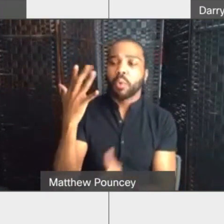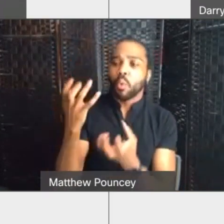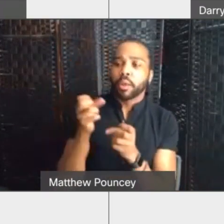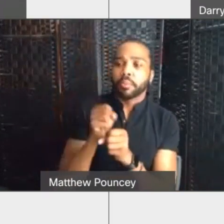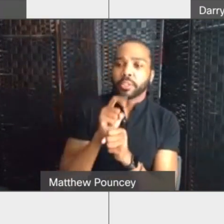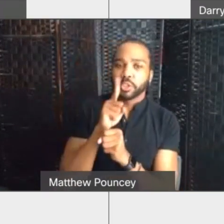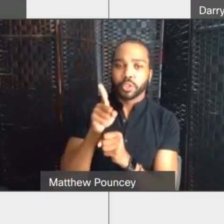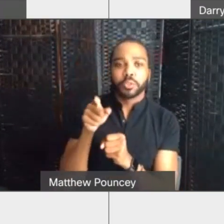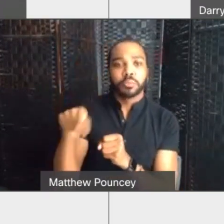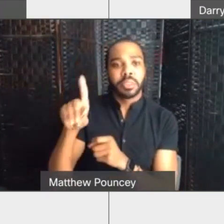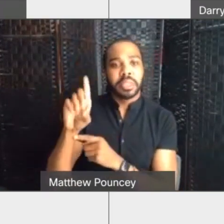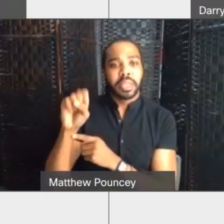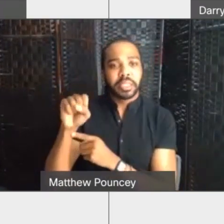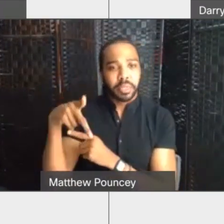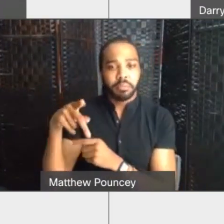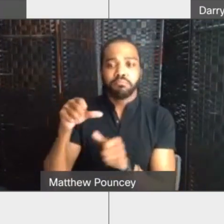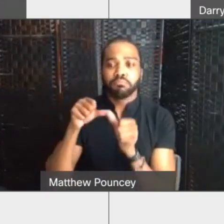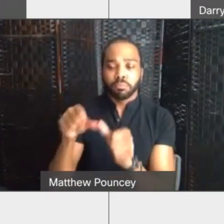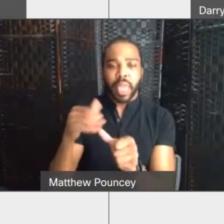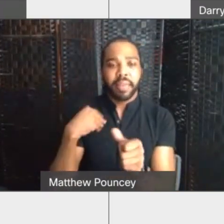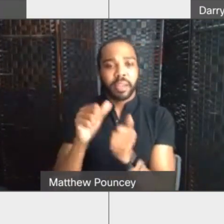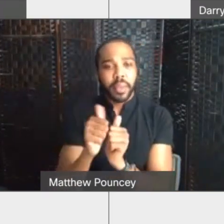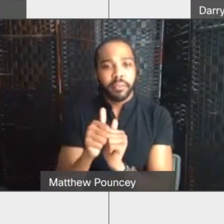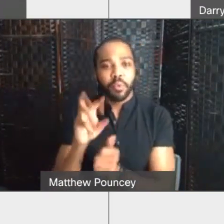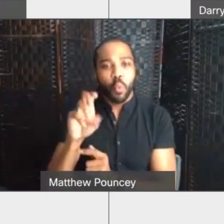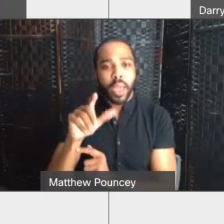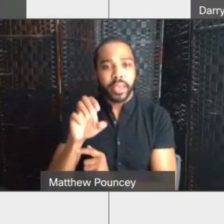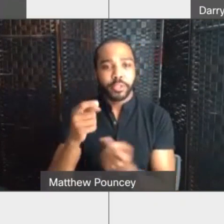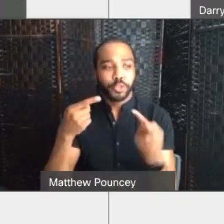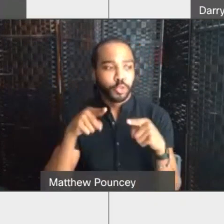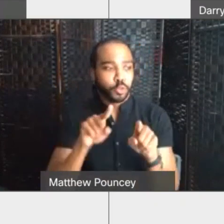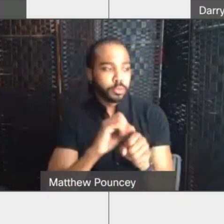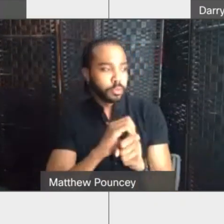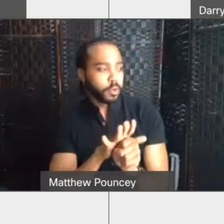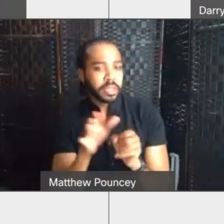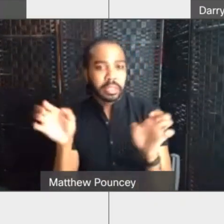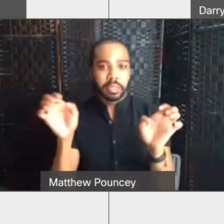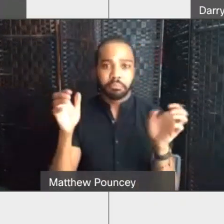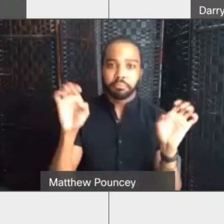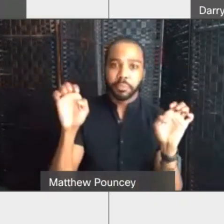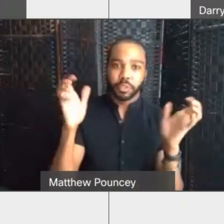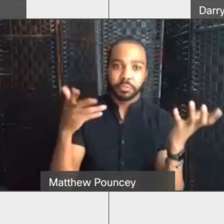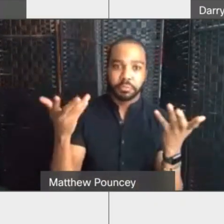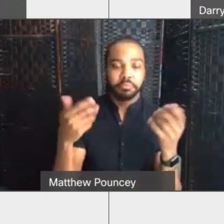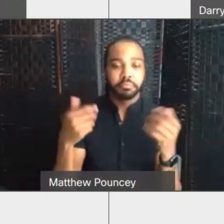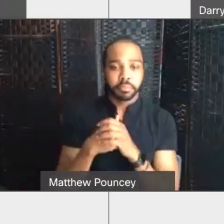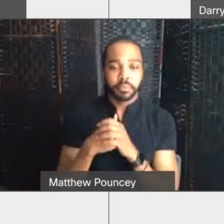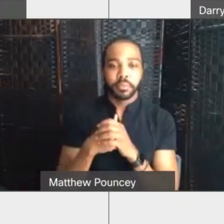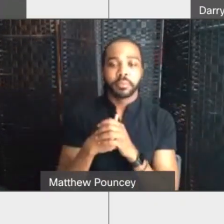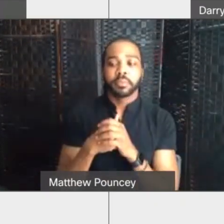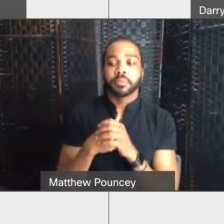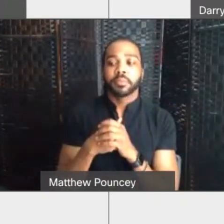receive competitive wages during a public health emergency. And this will be for services in